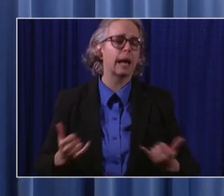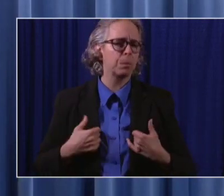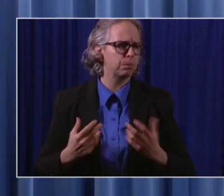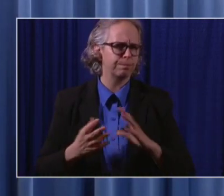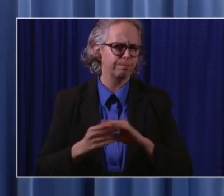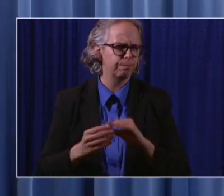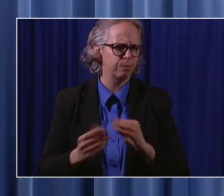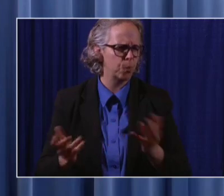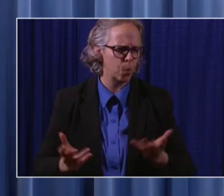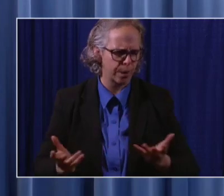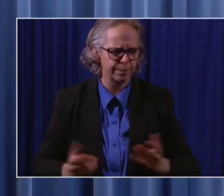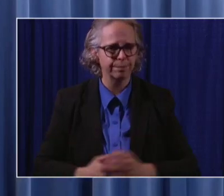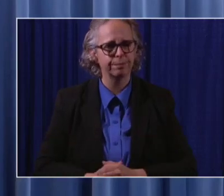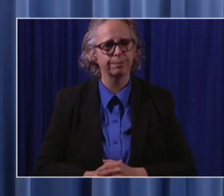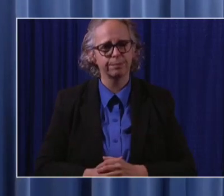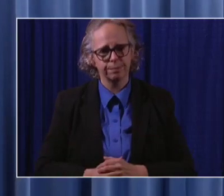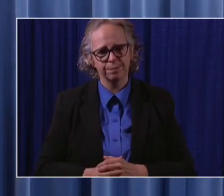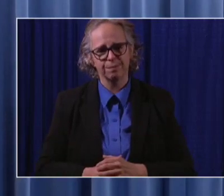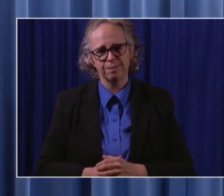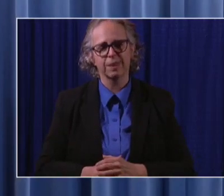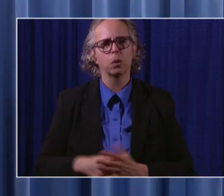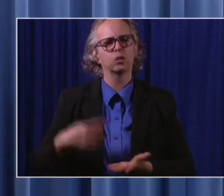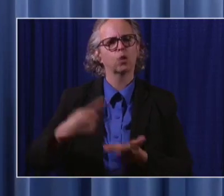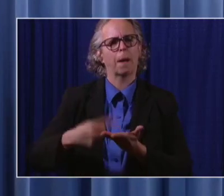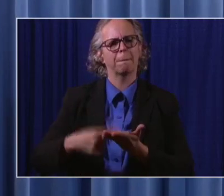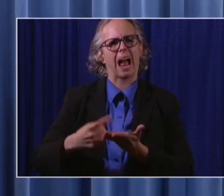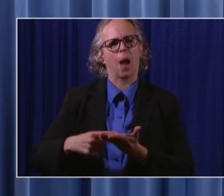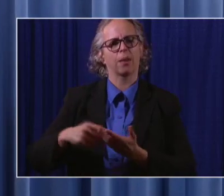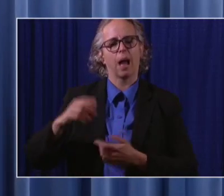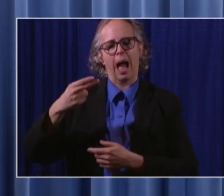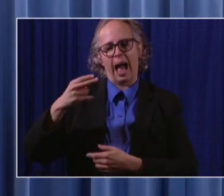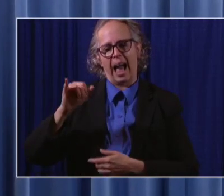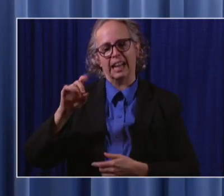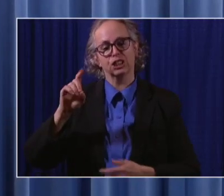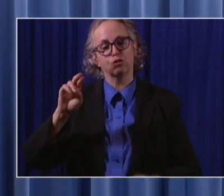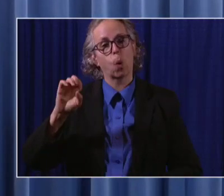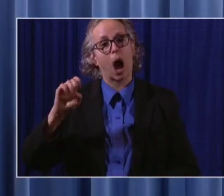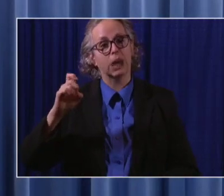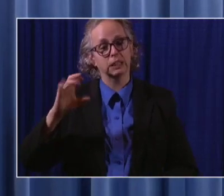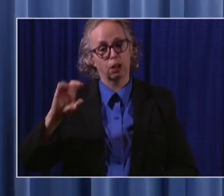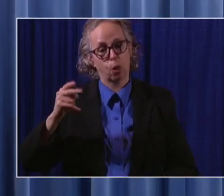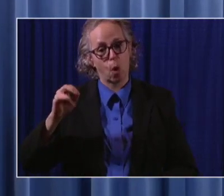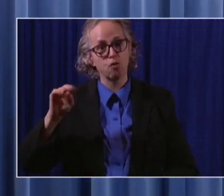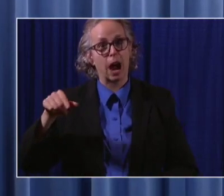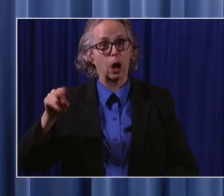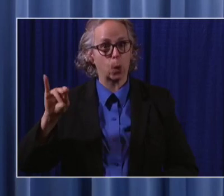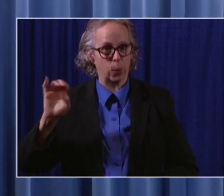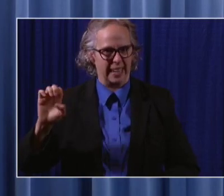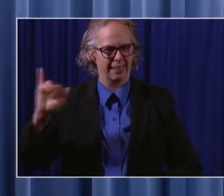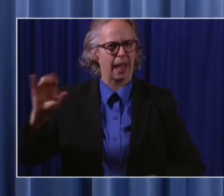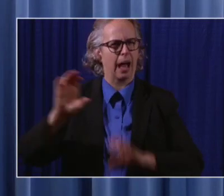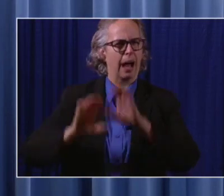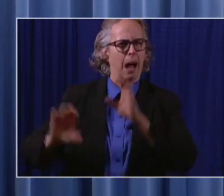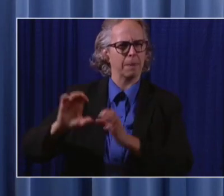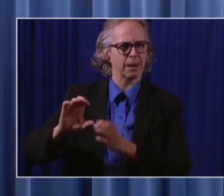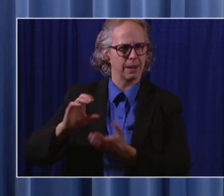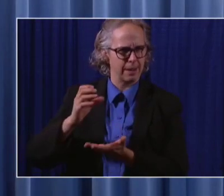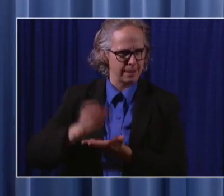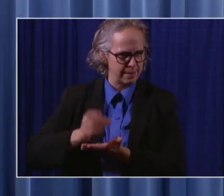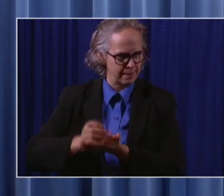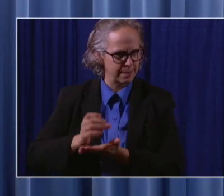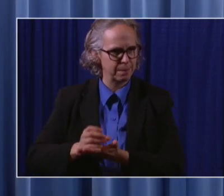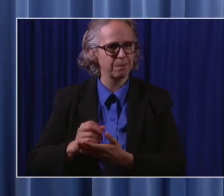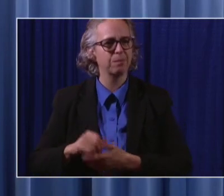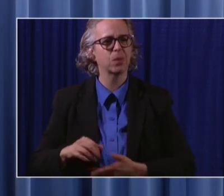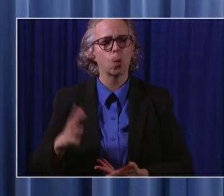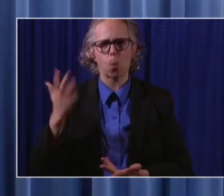with the hydrochloroquine issue. This morning I issued a statement